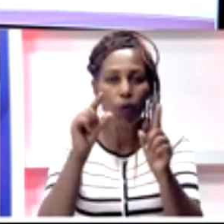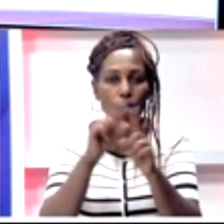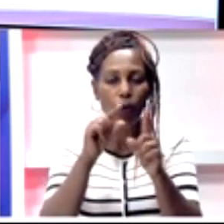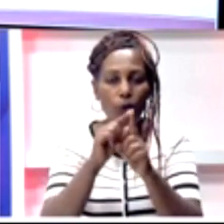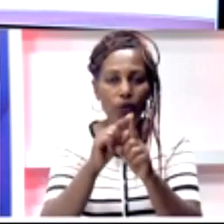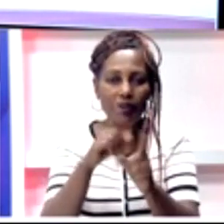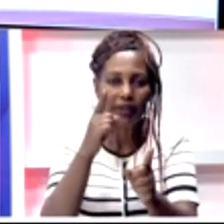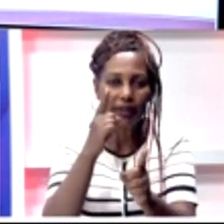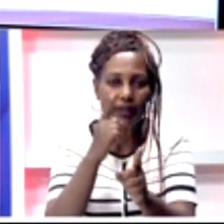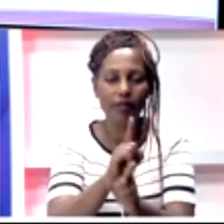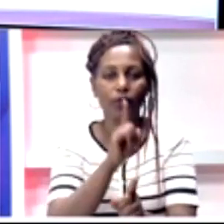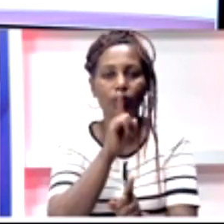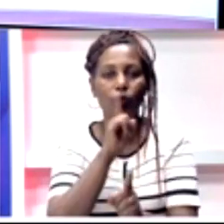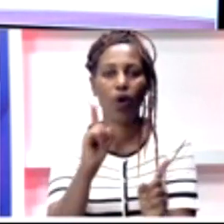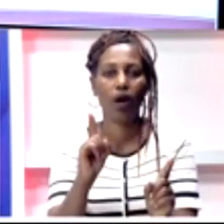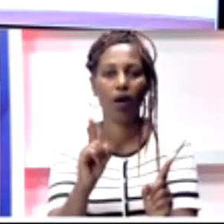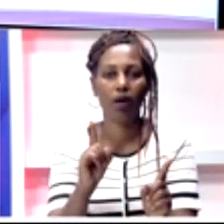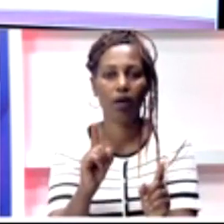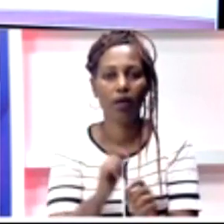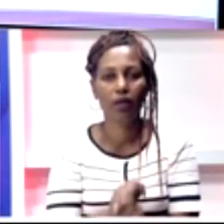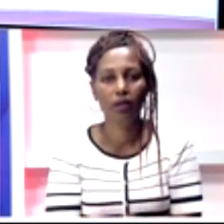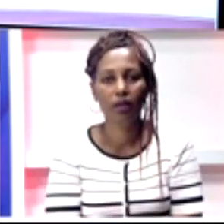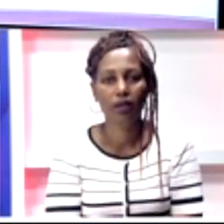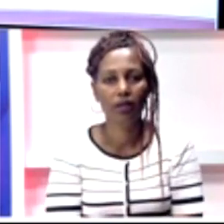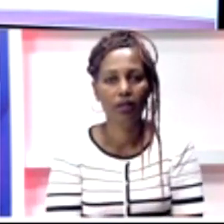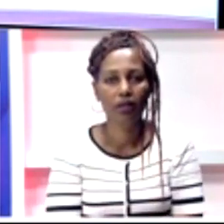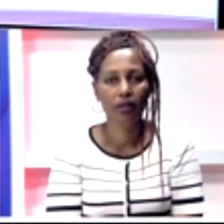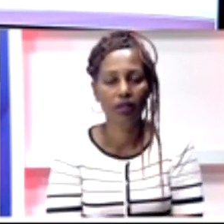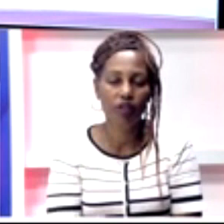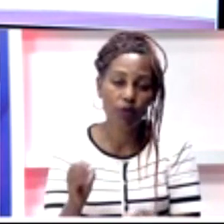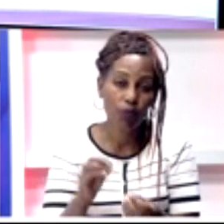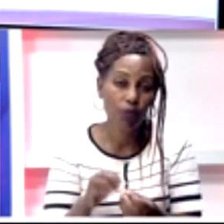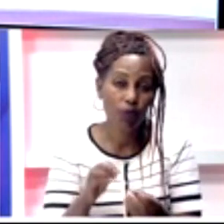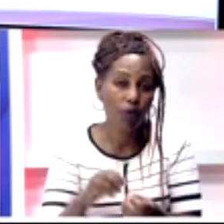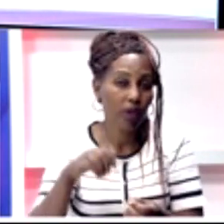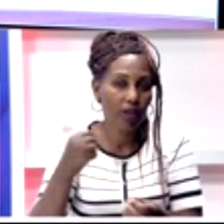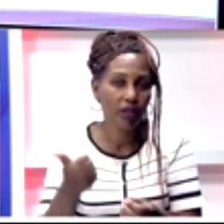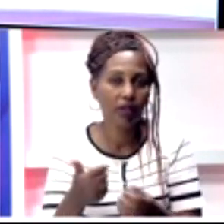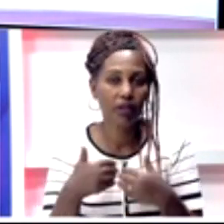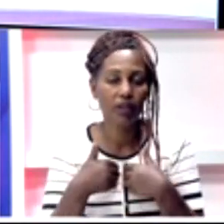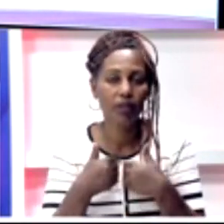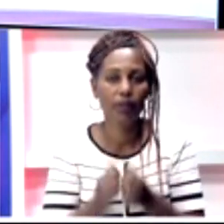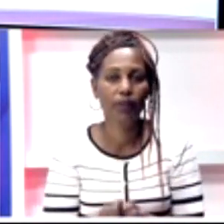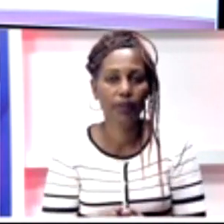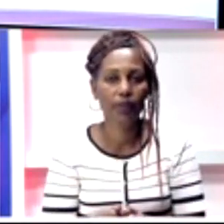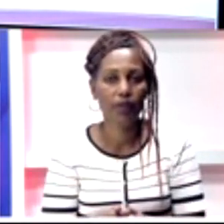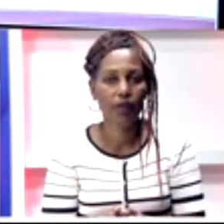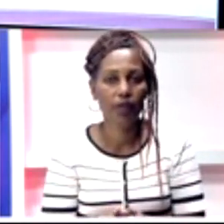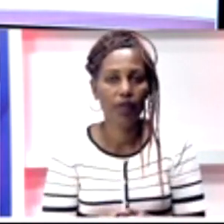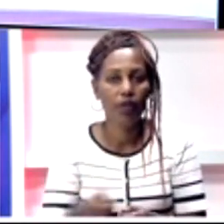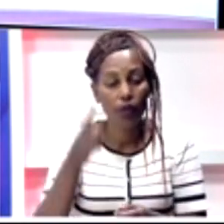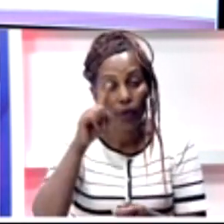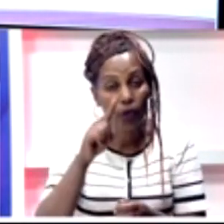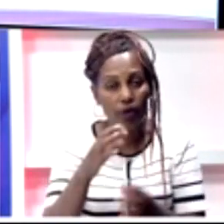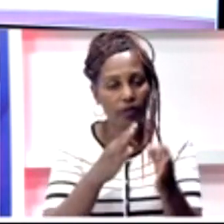We can use many more other expressions for expressing certainty.